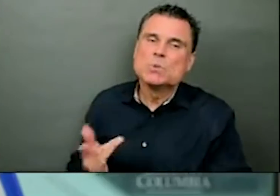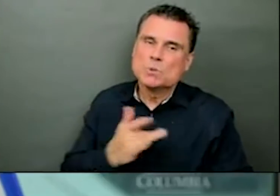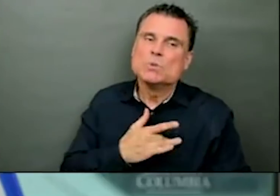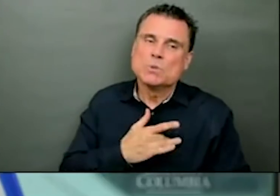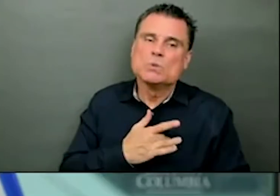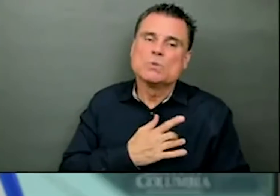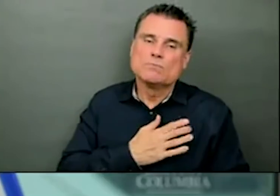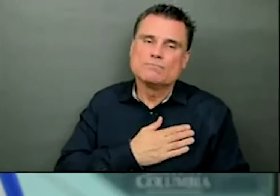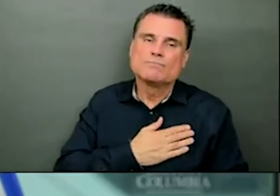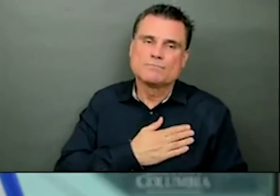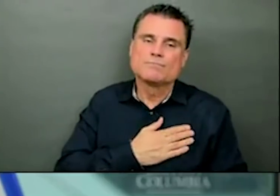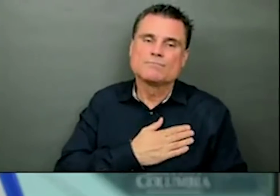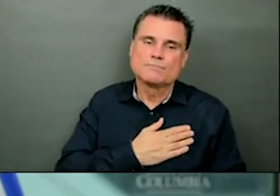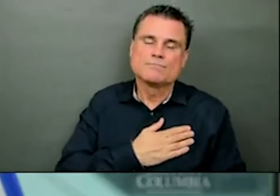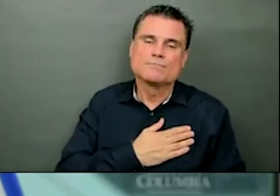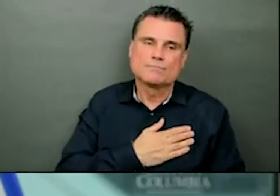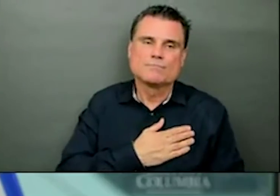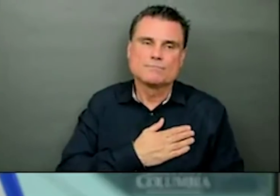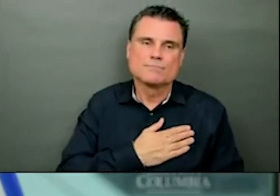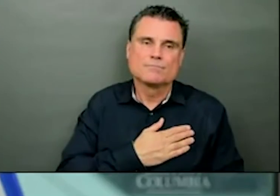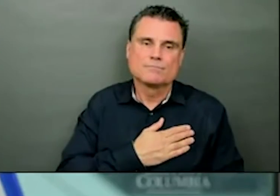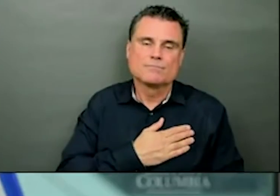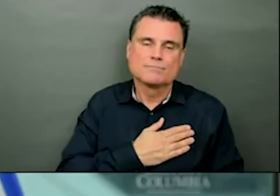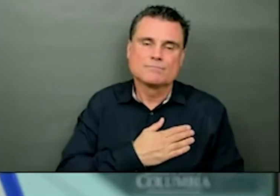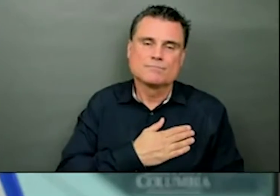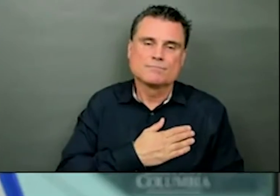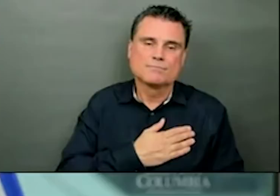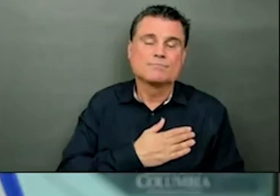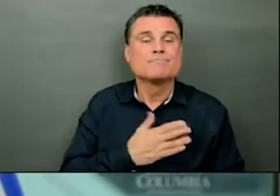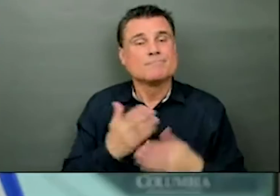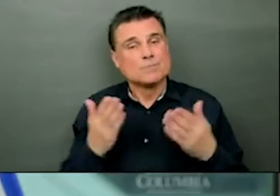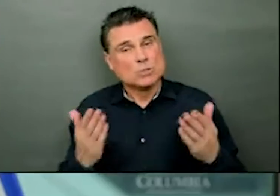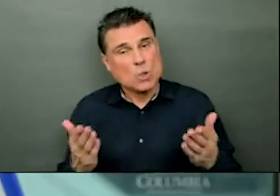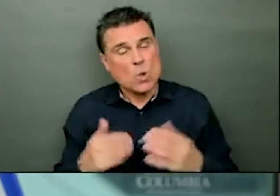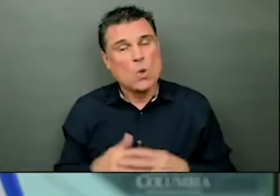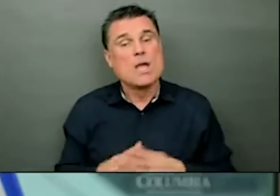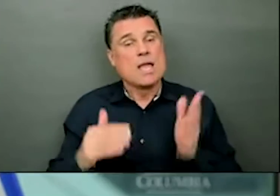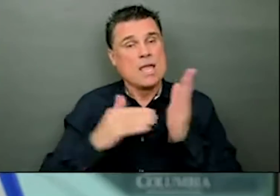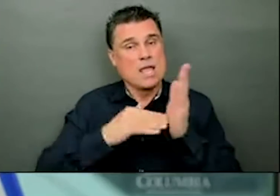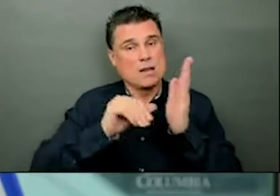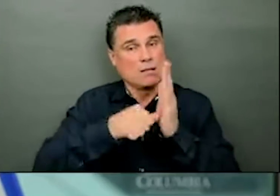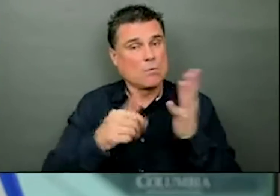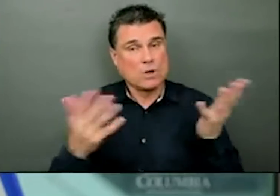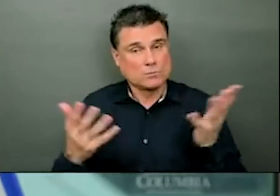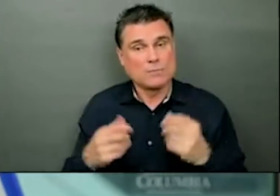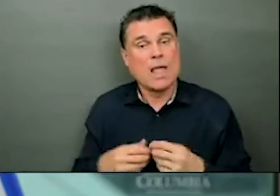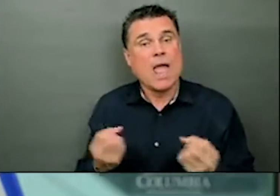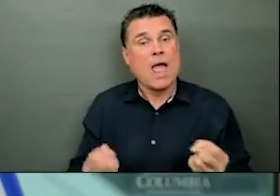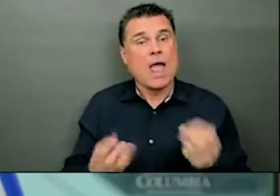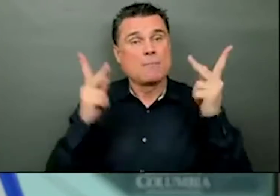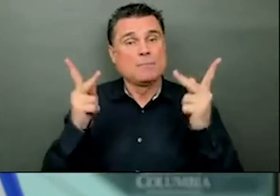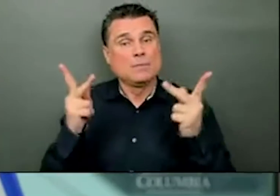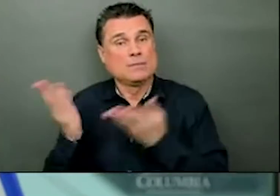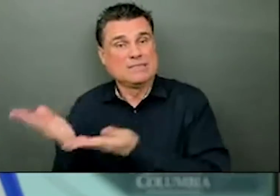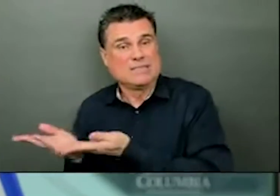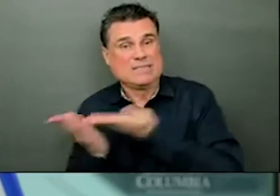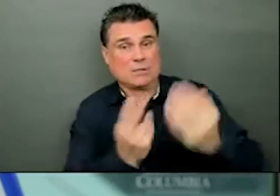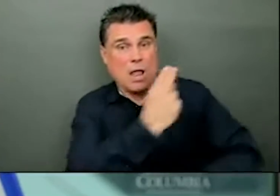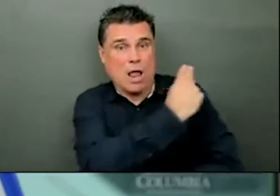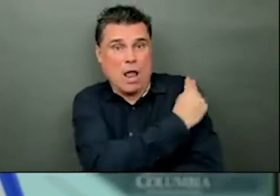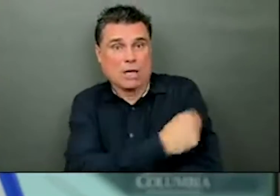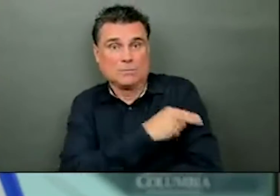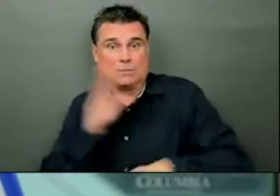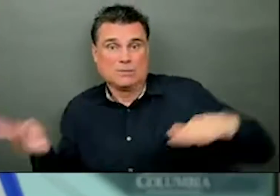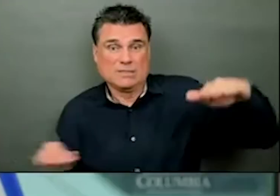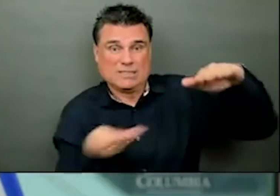that we have 226 people currently diagnosed positive for COVID-19